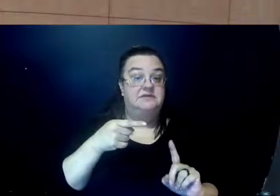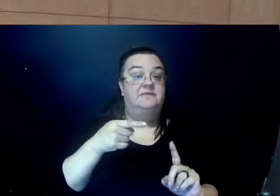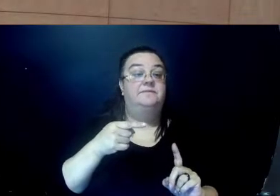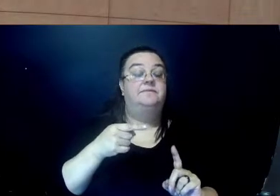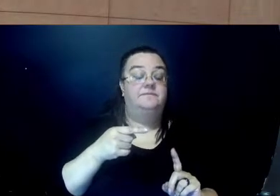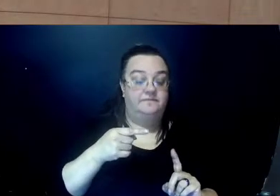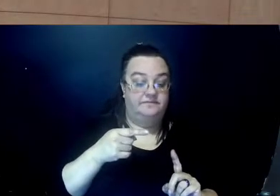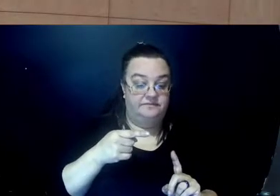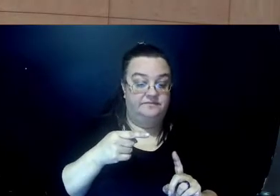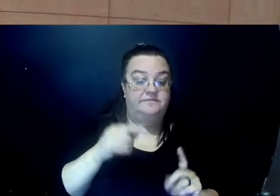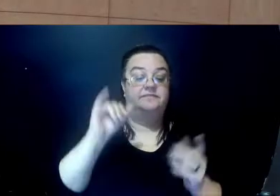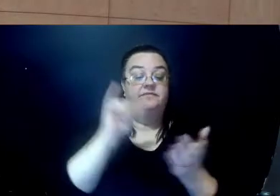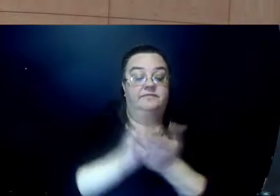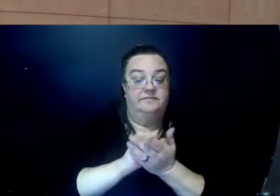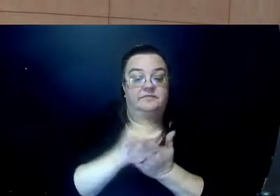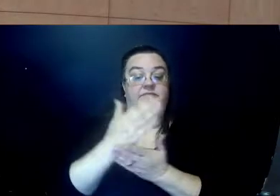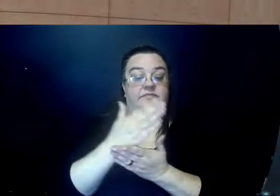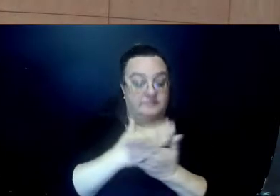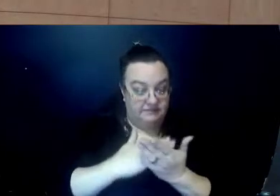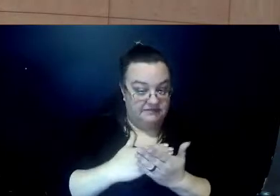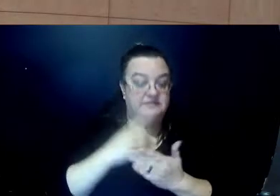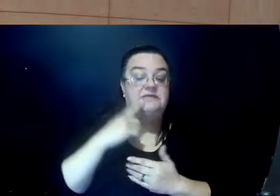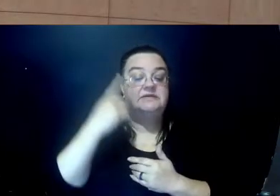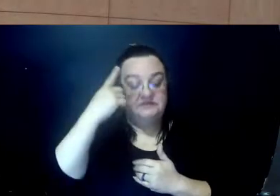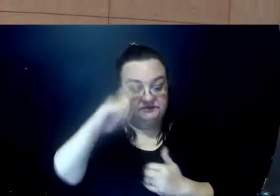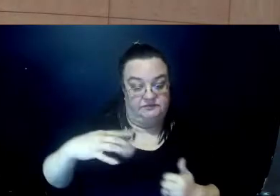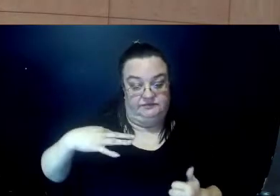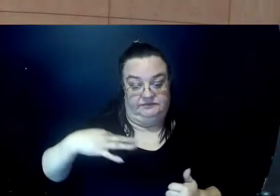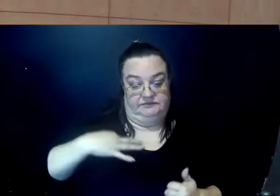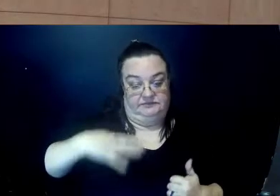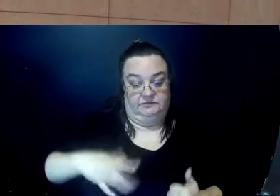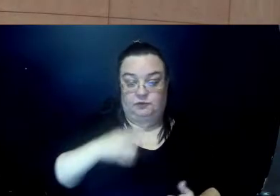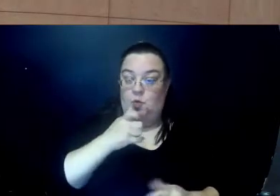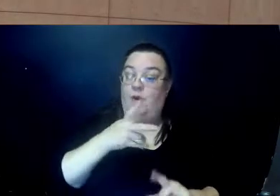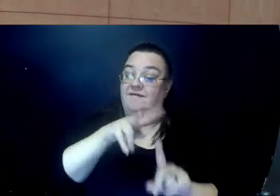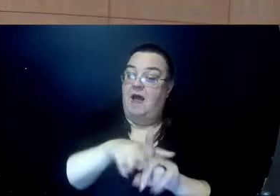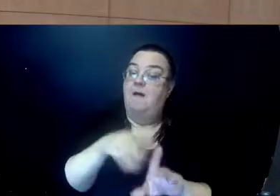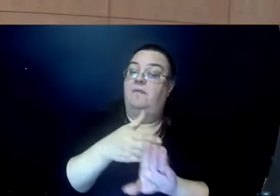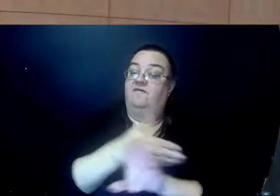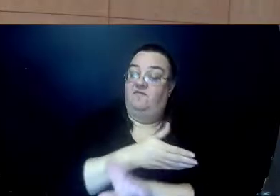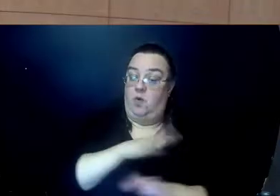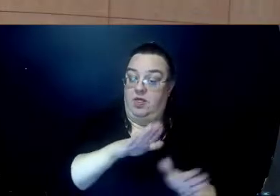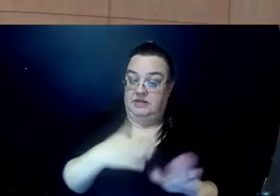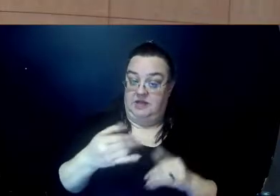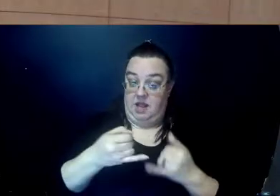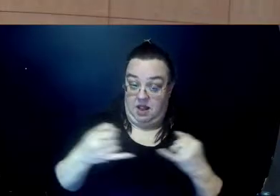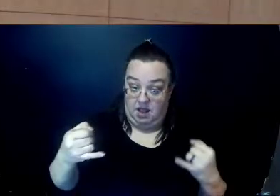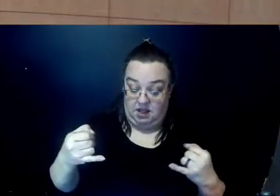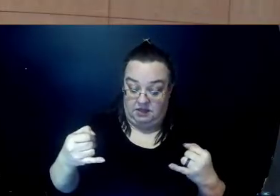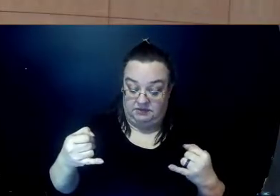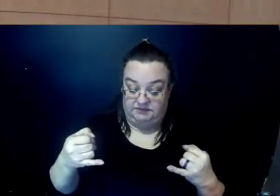and that section is for candidates who file before the deadline,